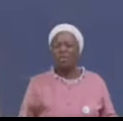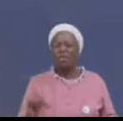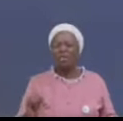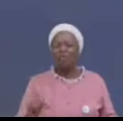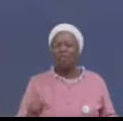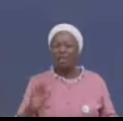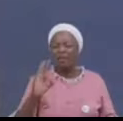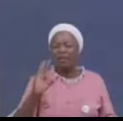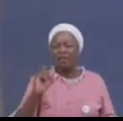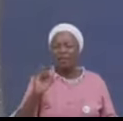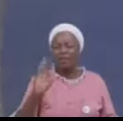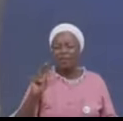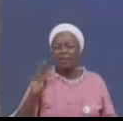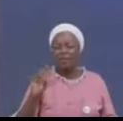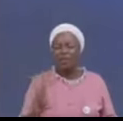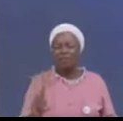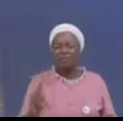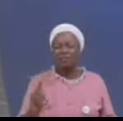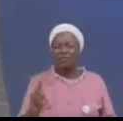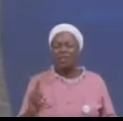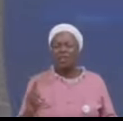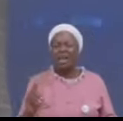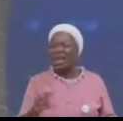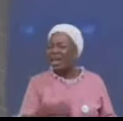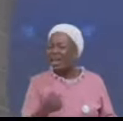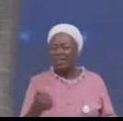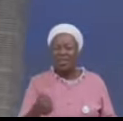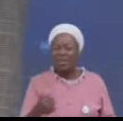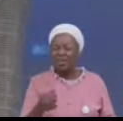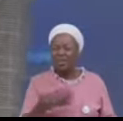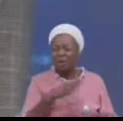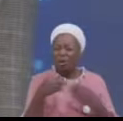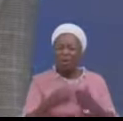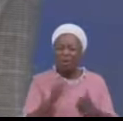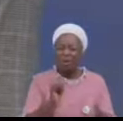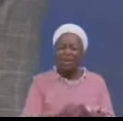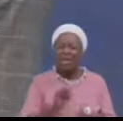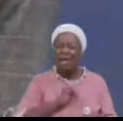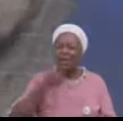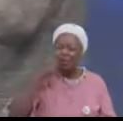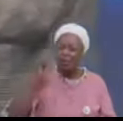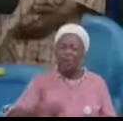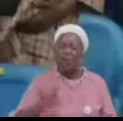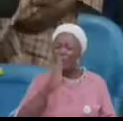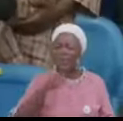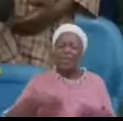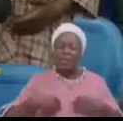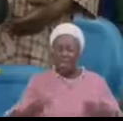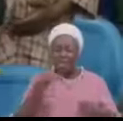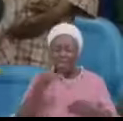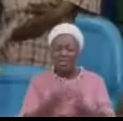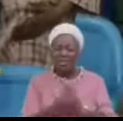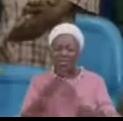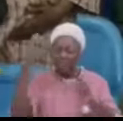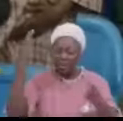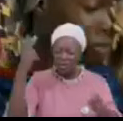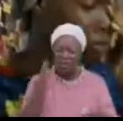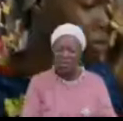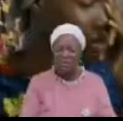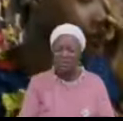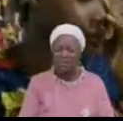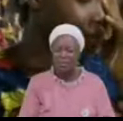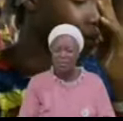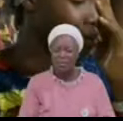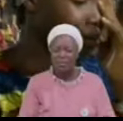elephantiasis, hernia, I command, be healed in Jesus' name.